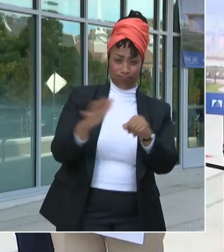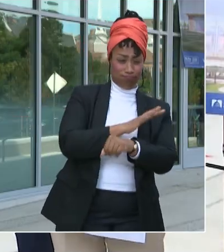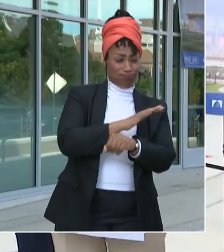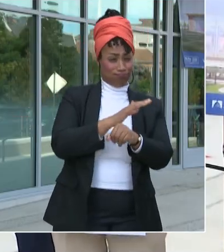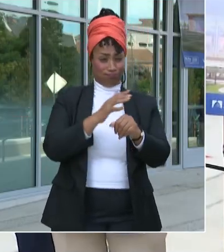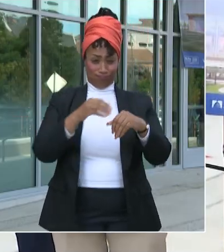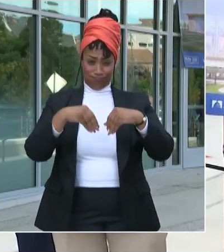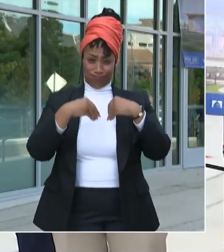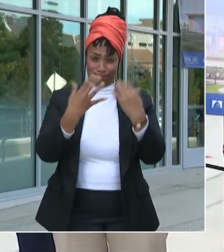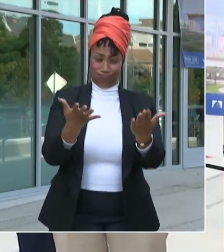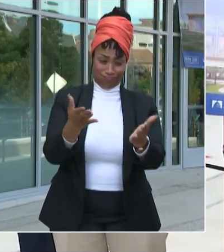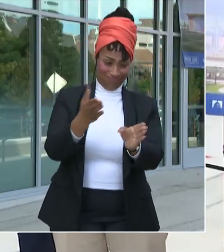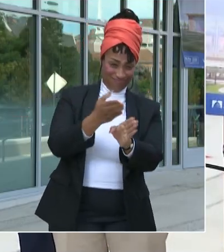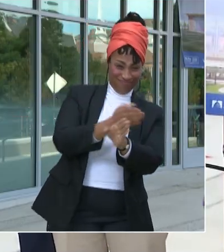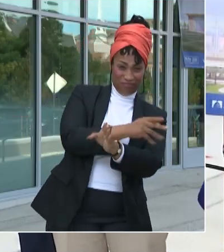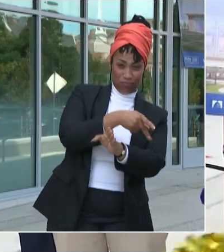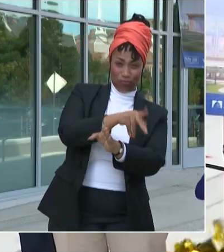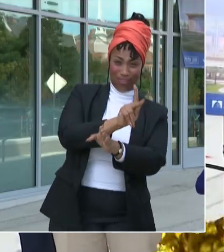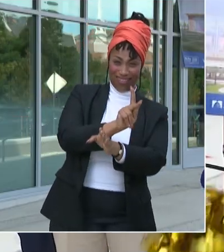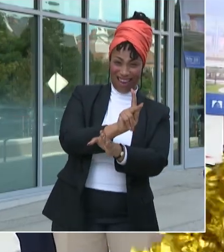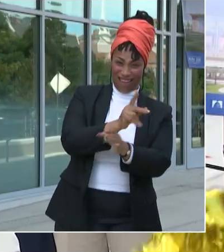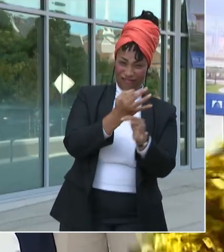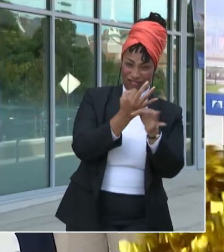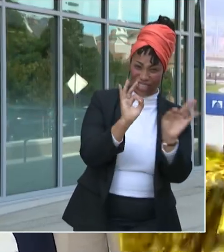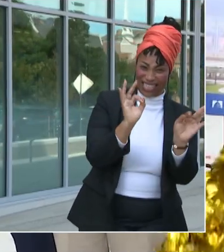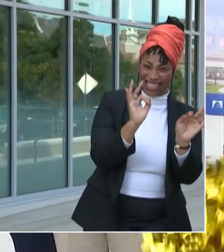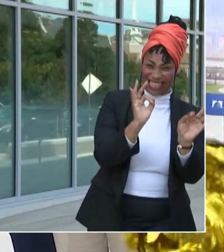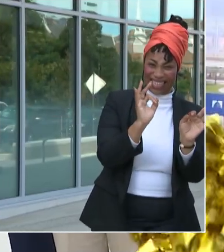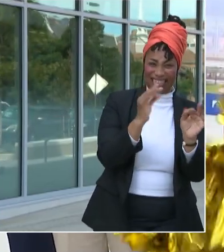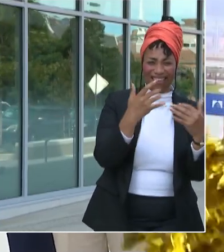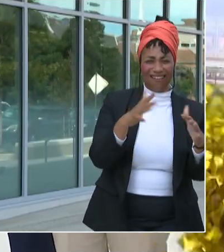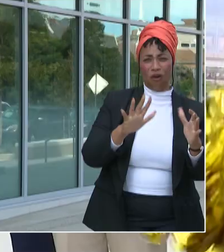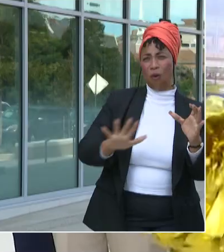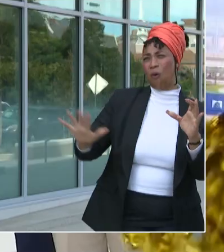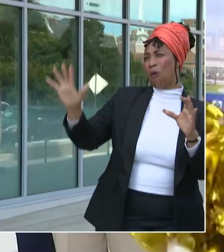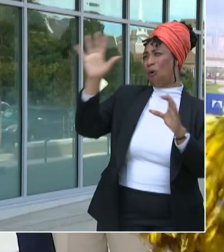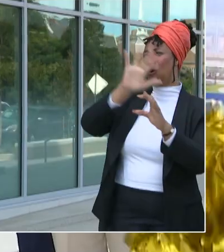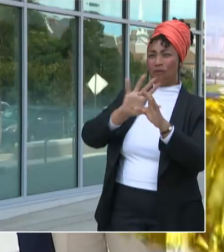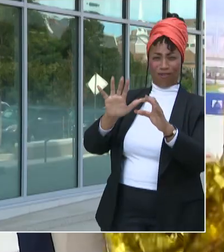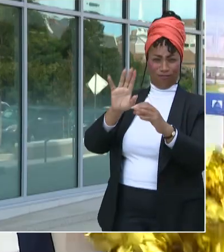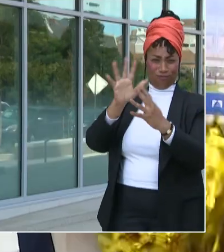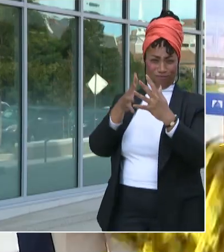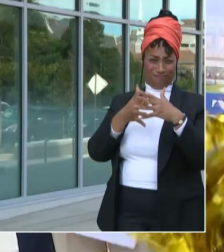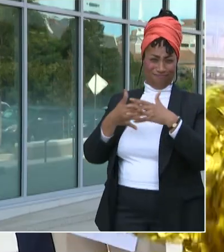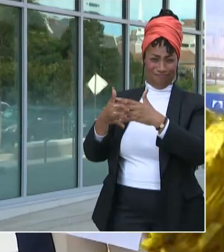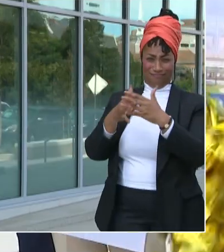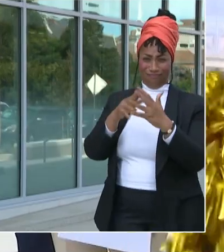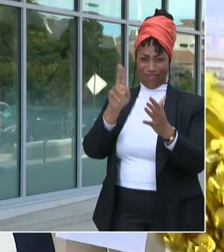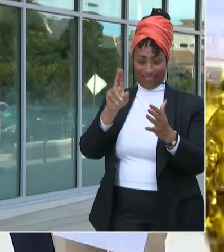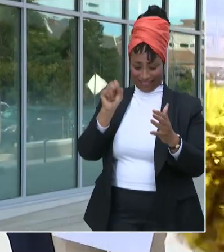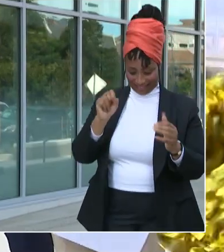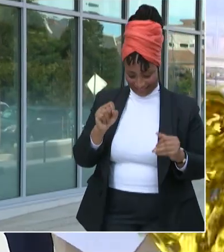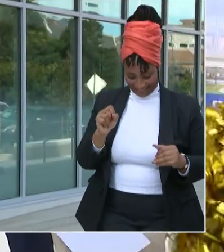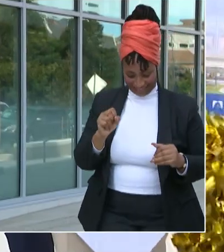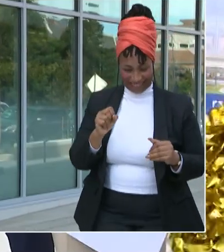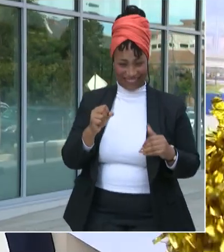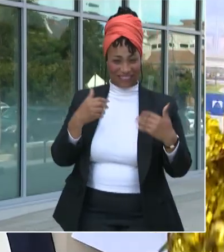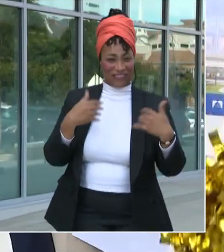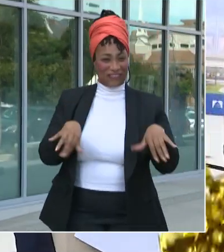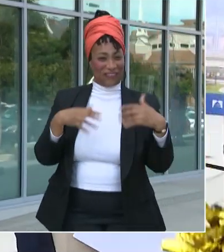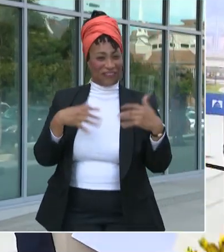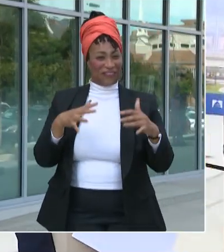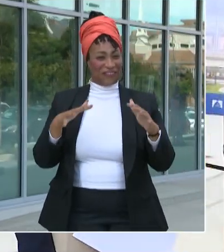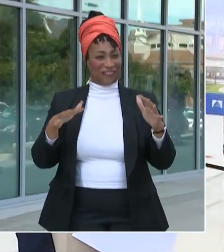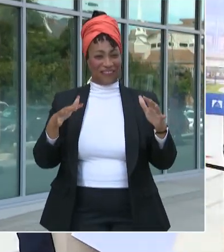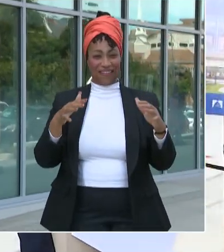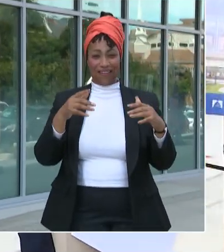the nation. So free preschool for 3 and 4-year-olds all across